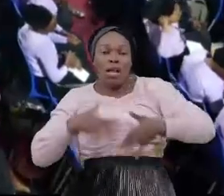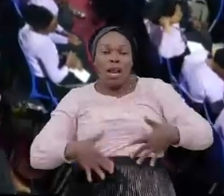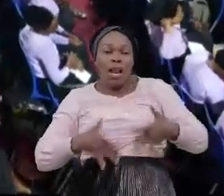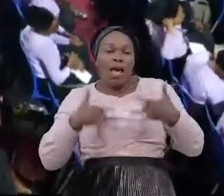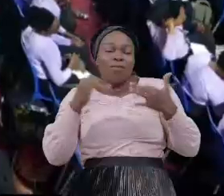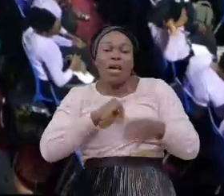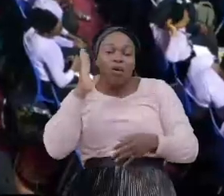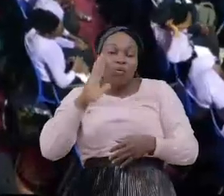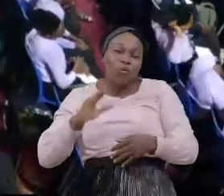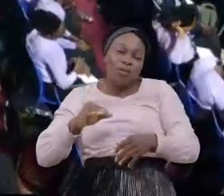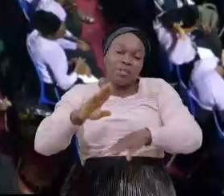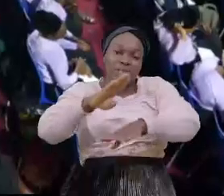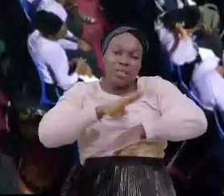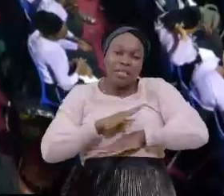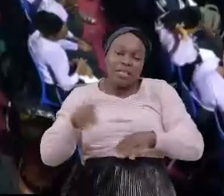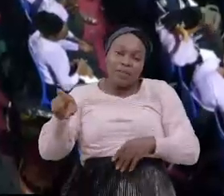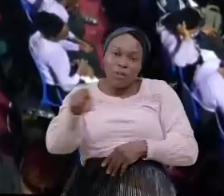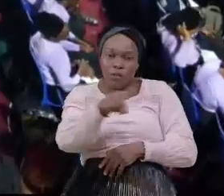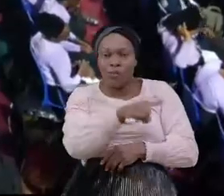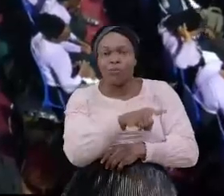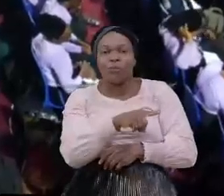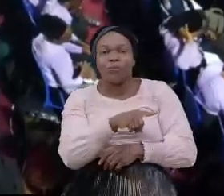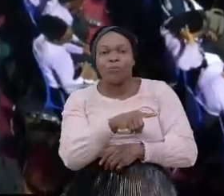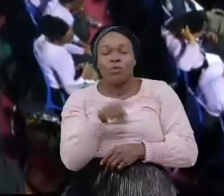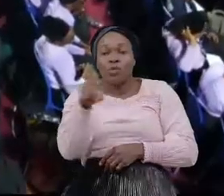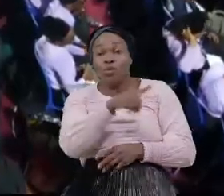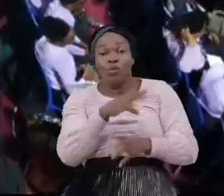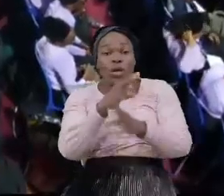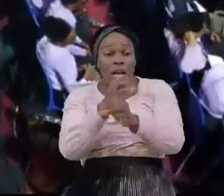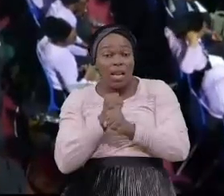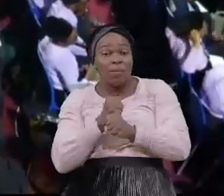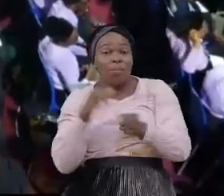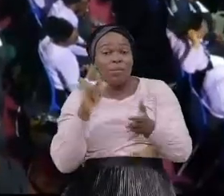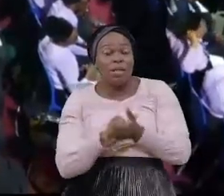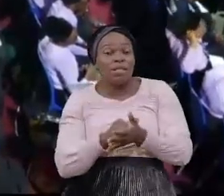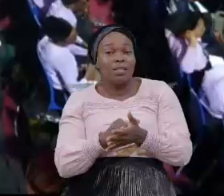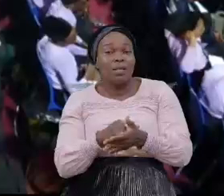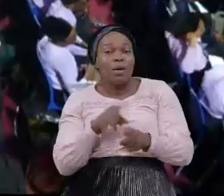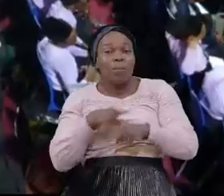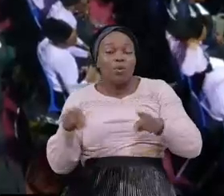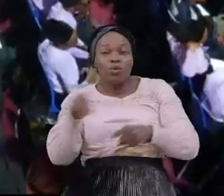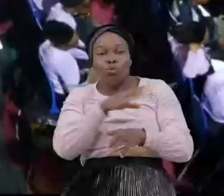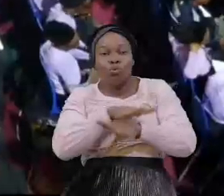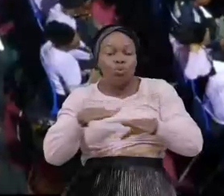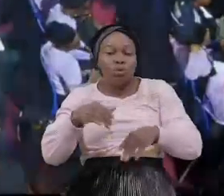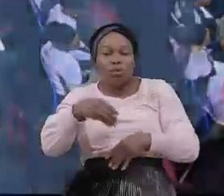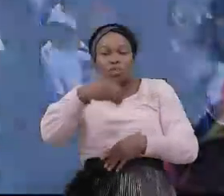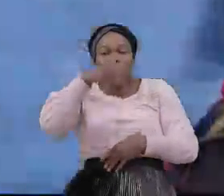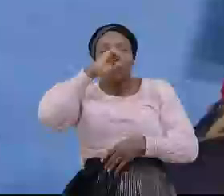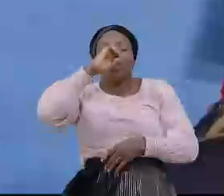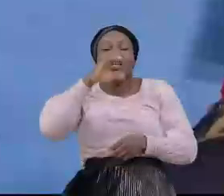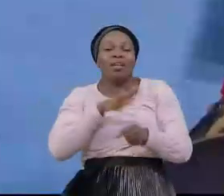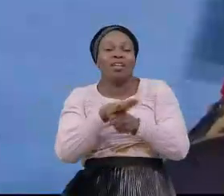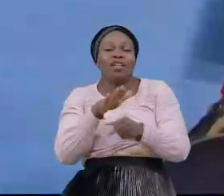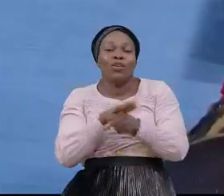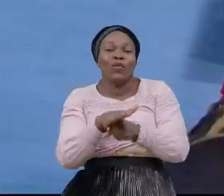that? You claim that, but you know, you don't drink water enough, good water. But